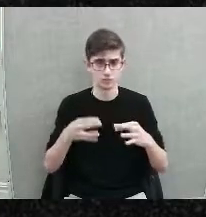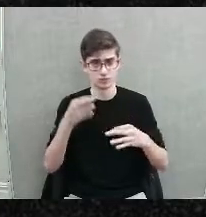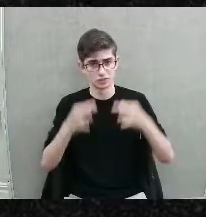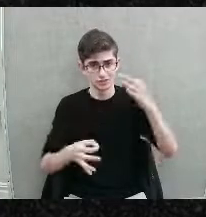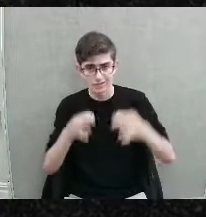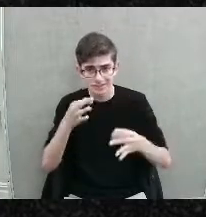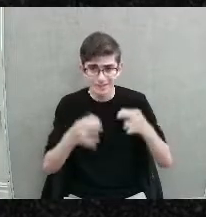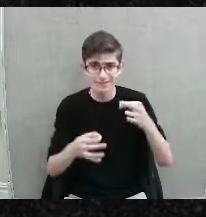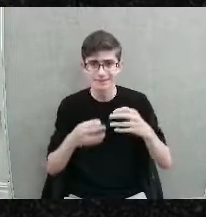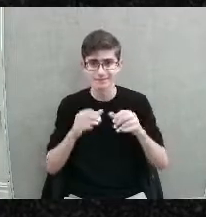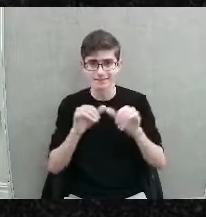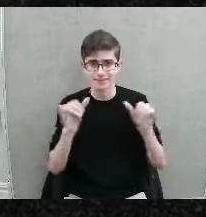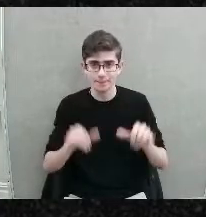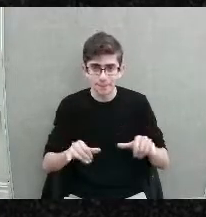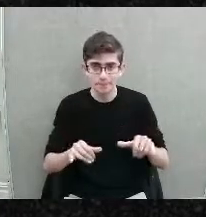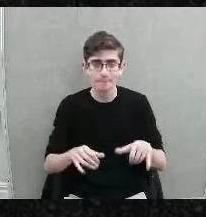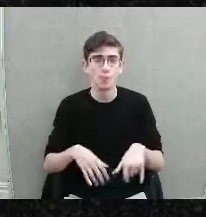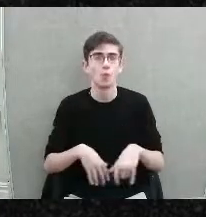or how